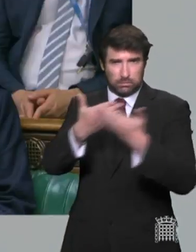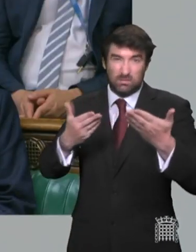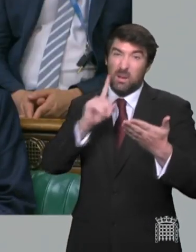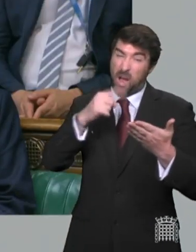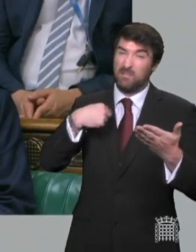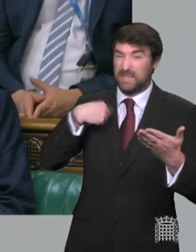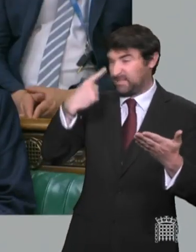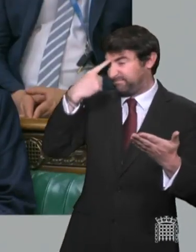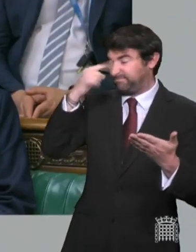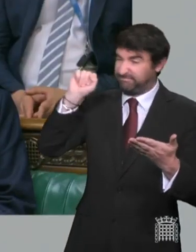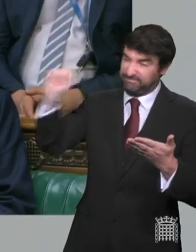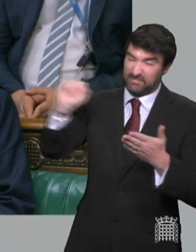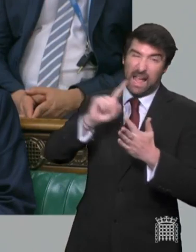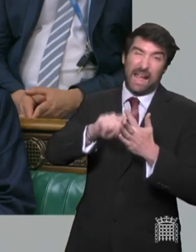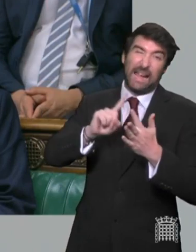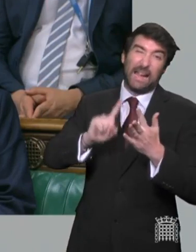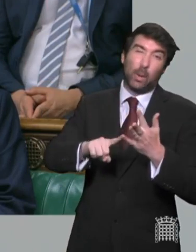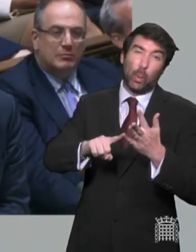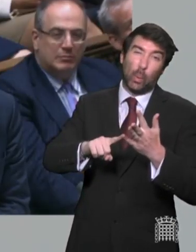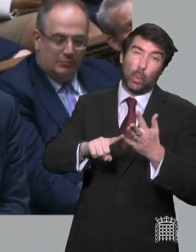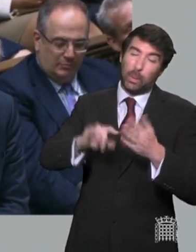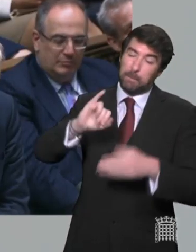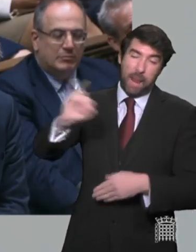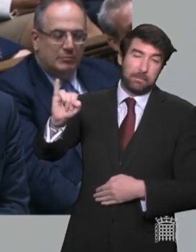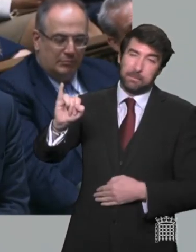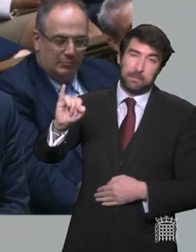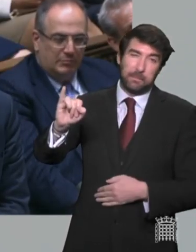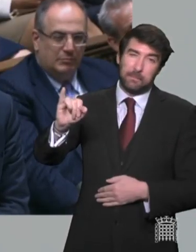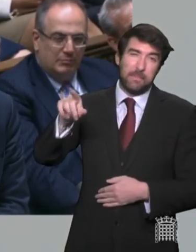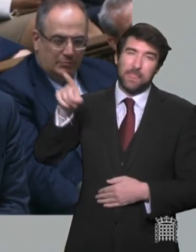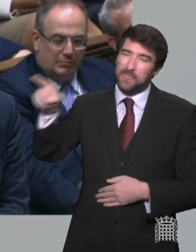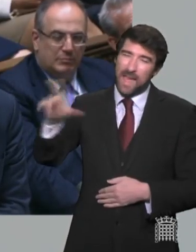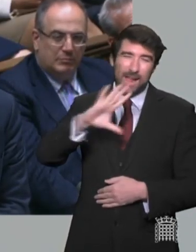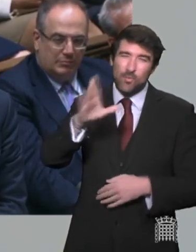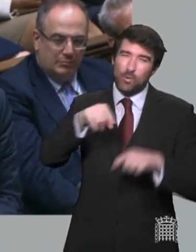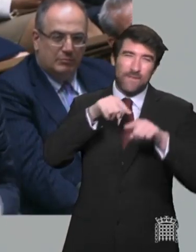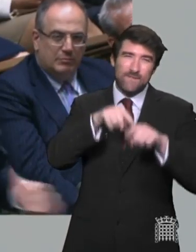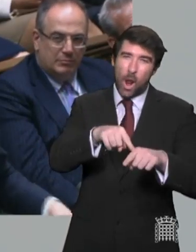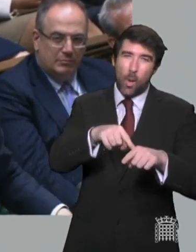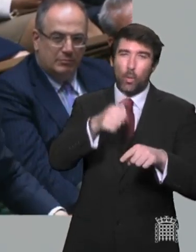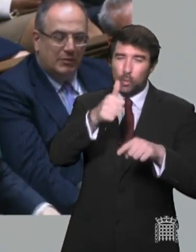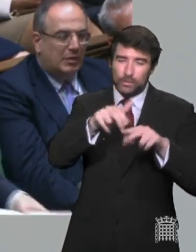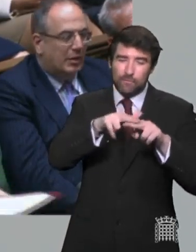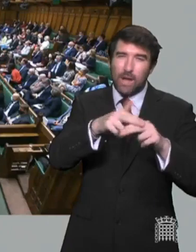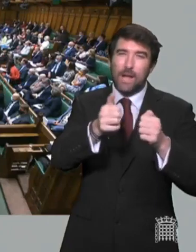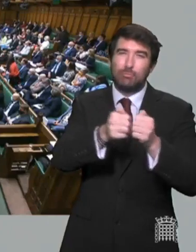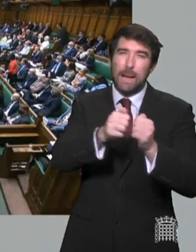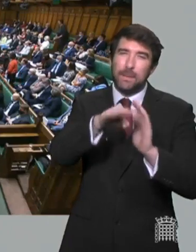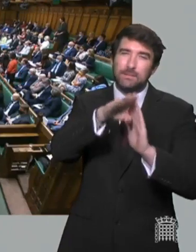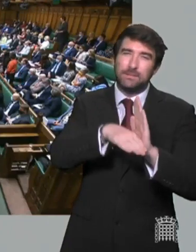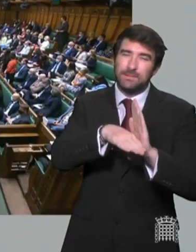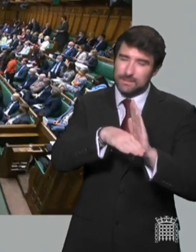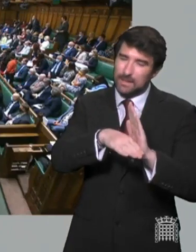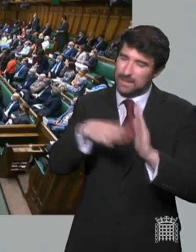protecting the Belfast Good Friday Agreement as it should in all its aspects, and we must sort it out. Leader